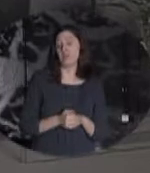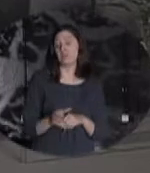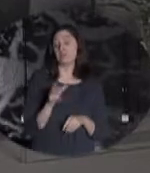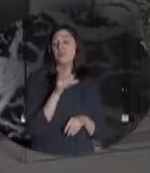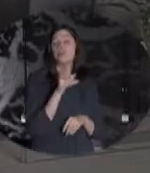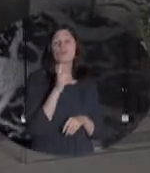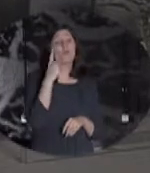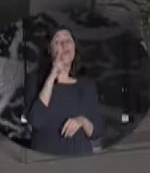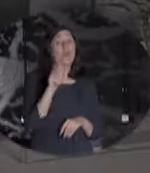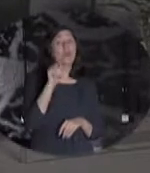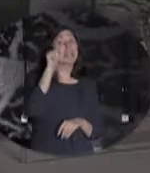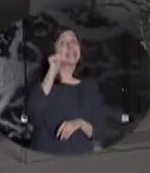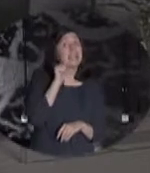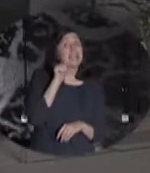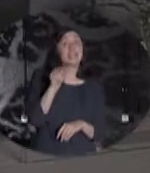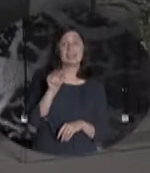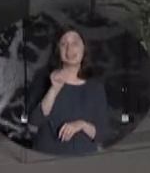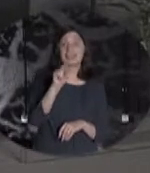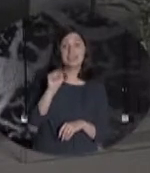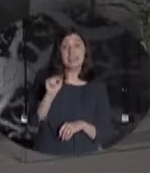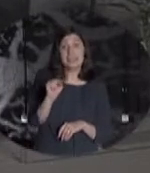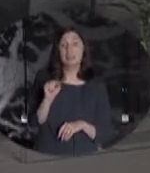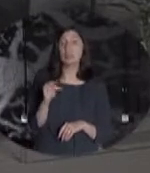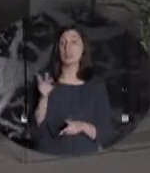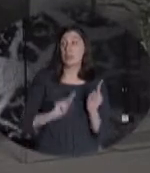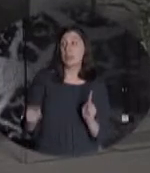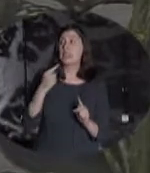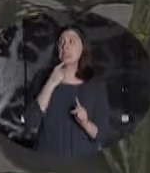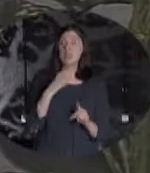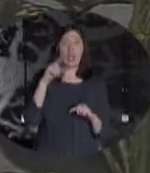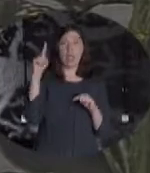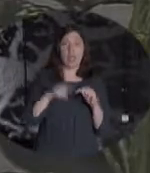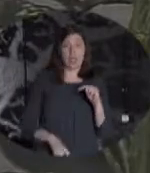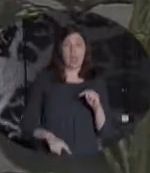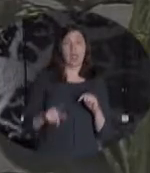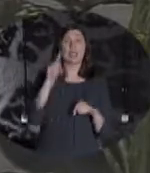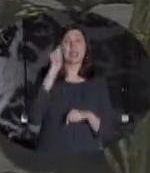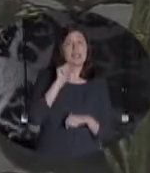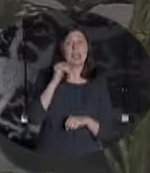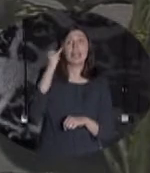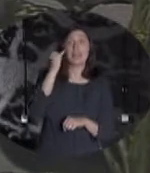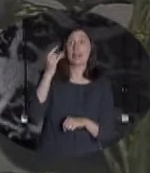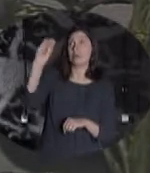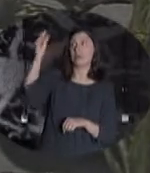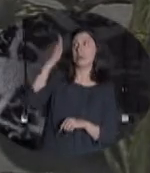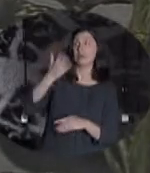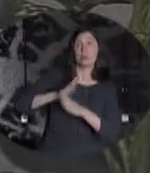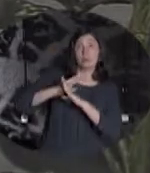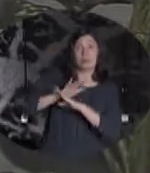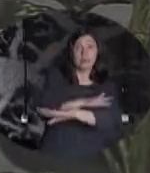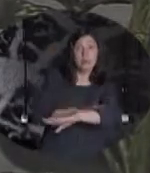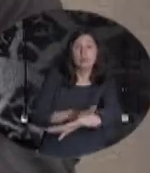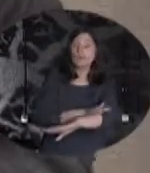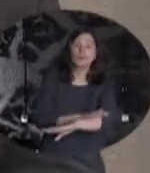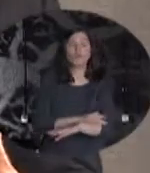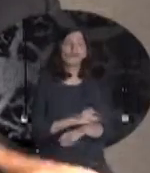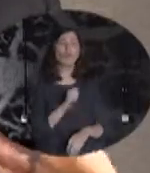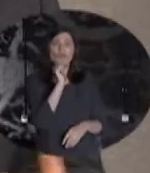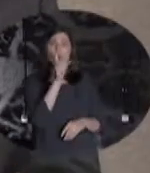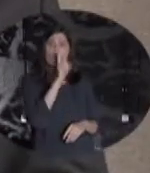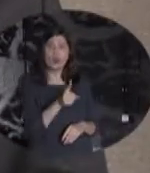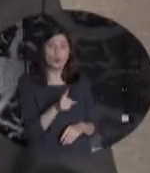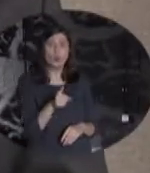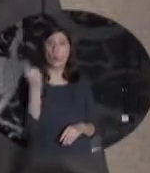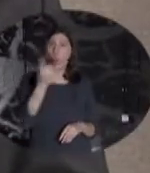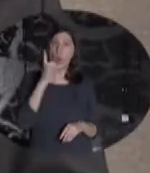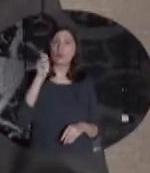to tanning, you know, people say that, you know, I can't tan if I'm wearing sunscreen. That's not really true. You know, or my skin is darker, I don't need sunscreen. You